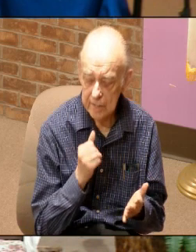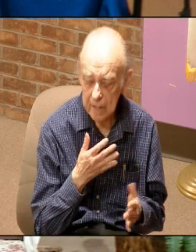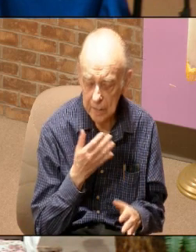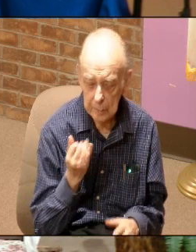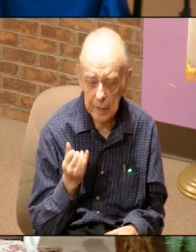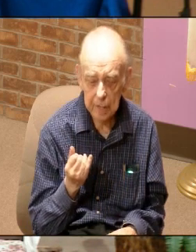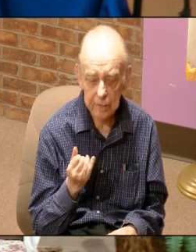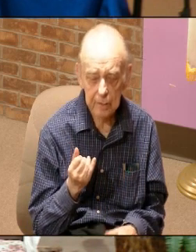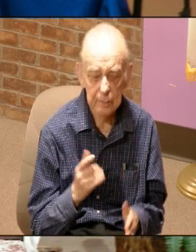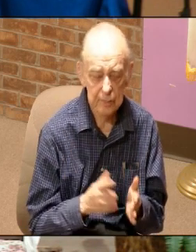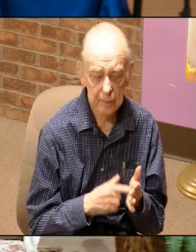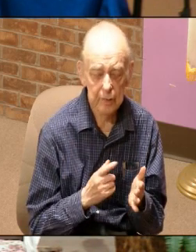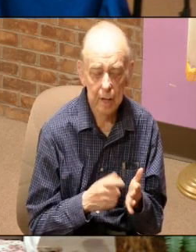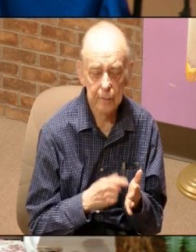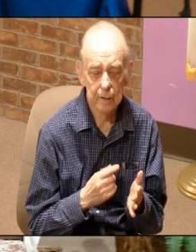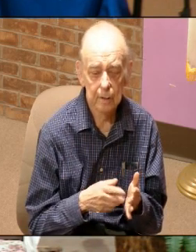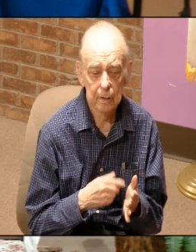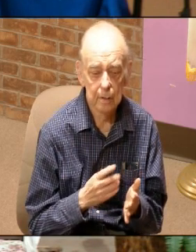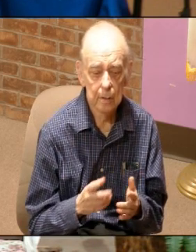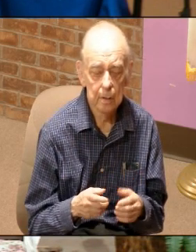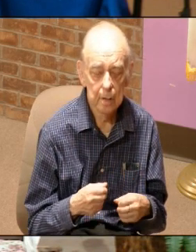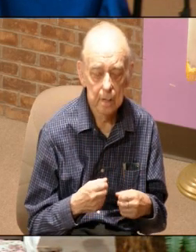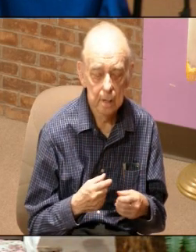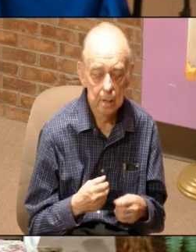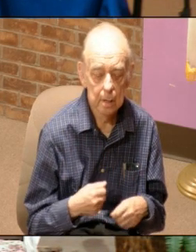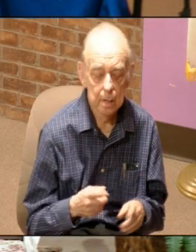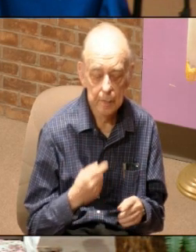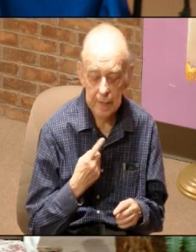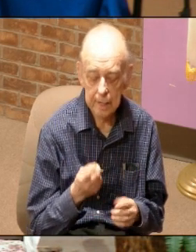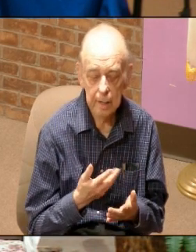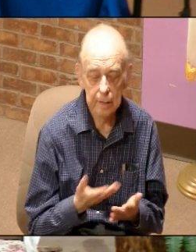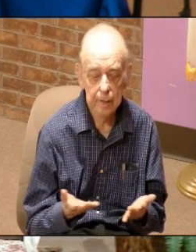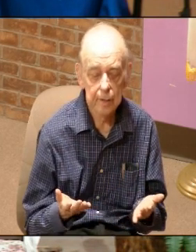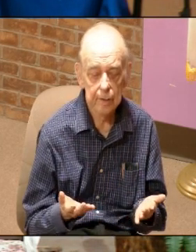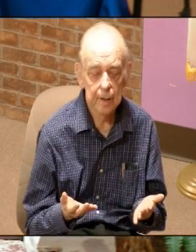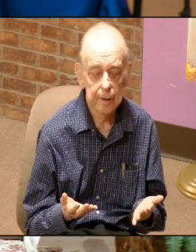best. But let me say this to you.